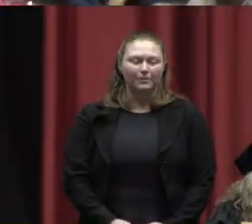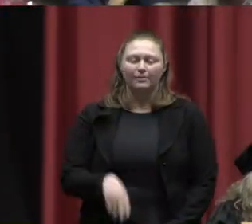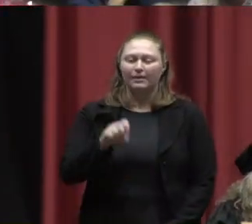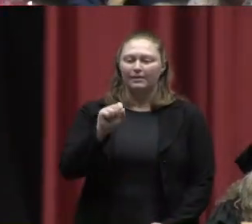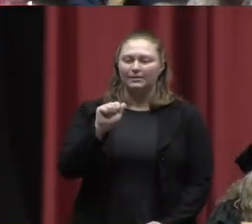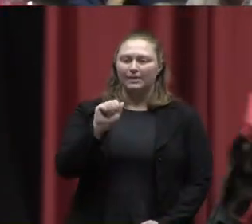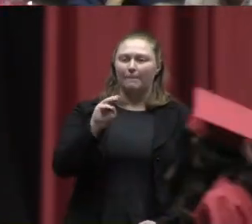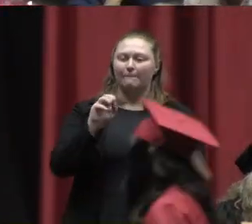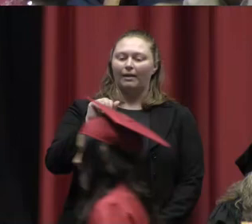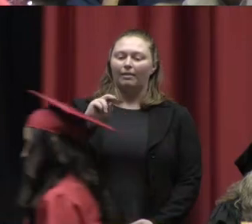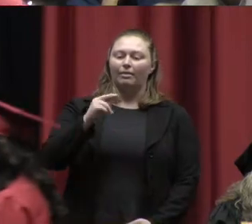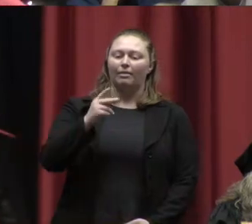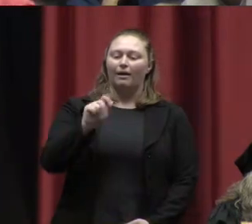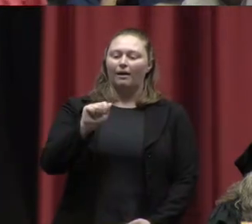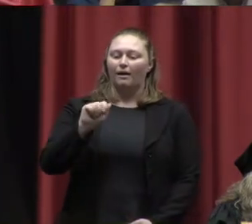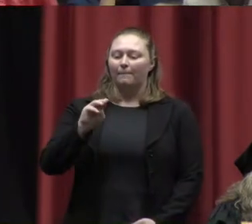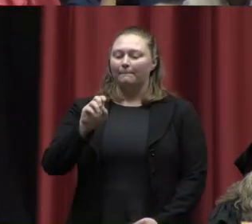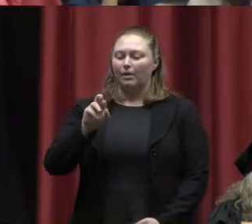Samantha Martinez.